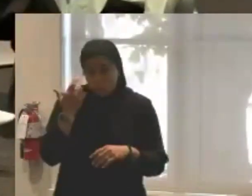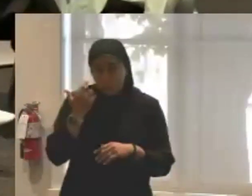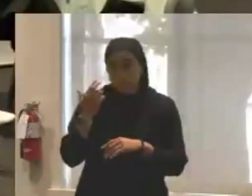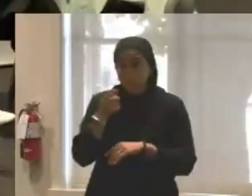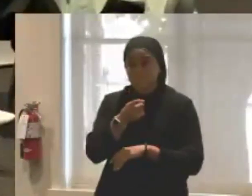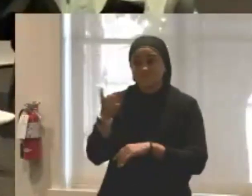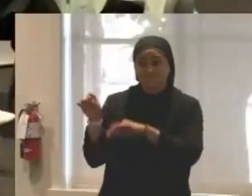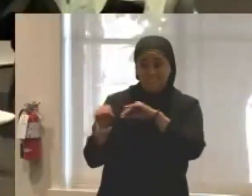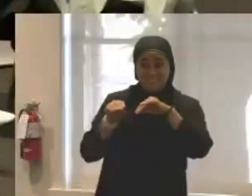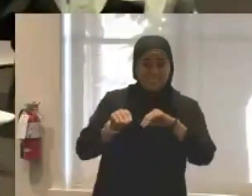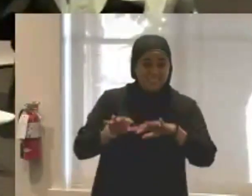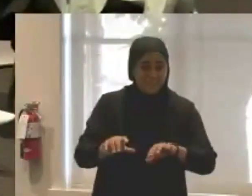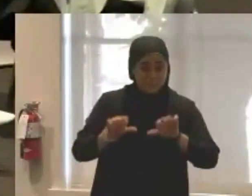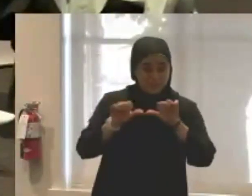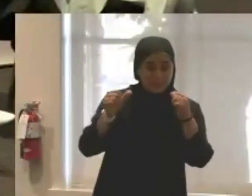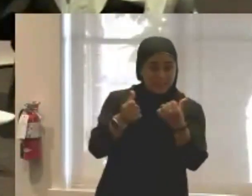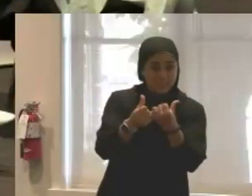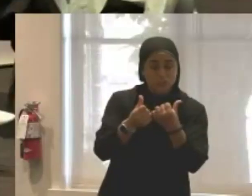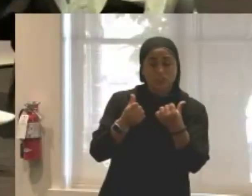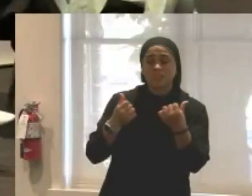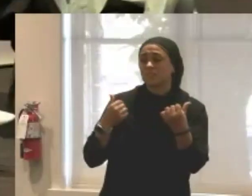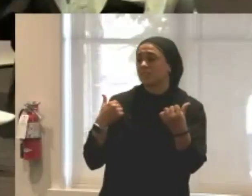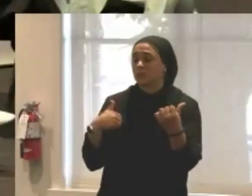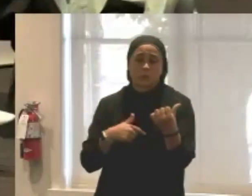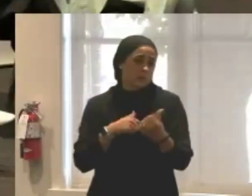as you can tell, and we are not primarily